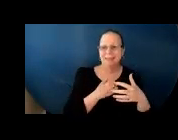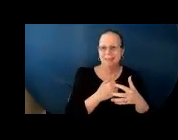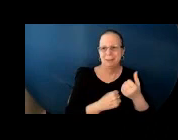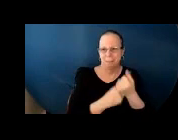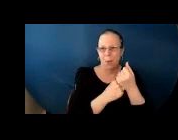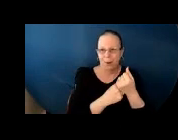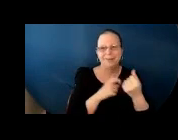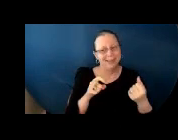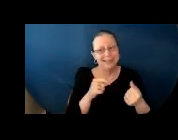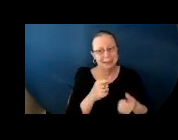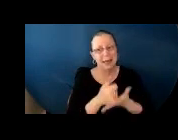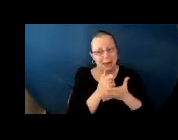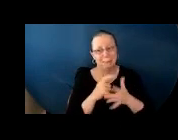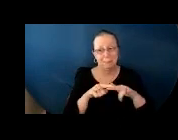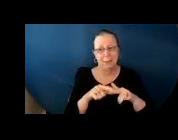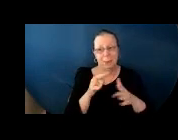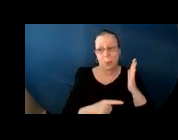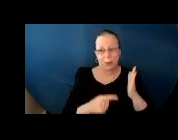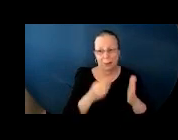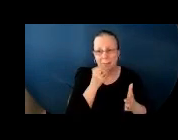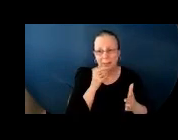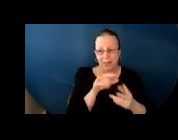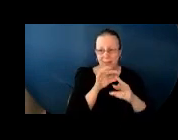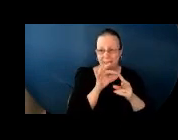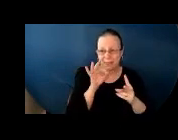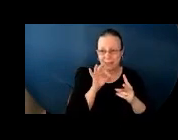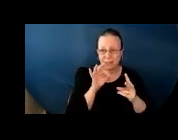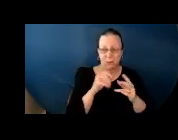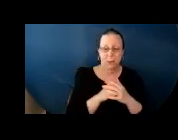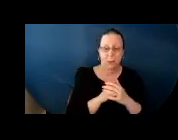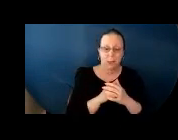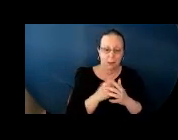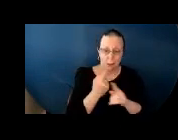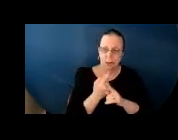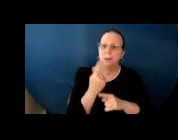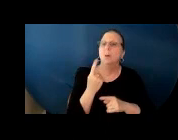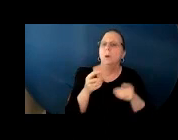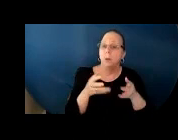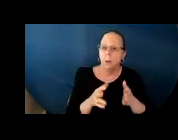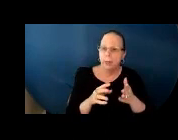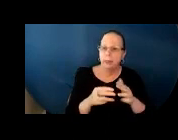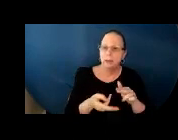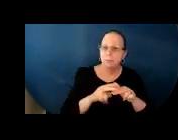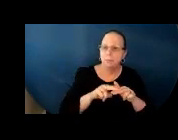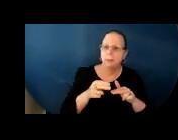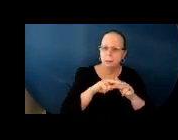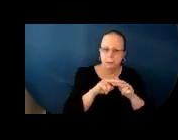they choose is, right? But that's one way to build competence at